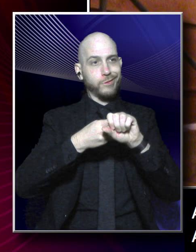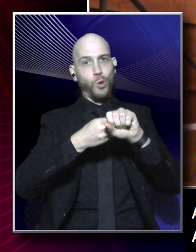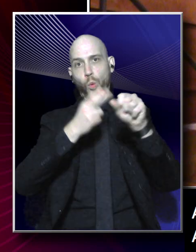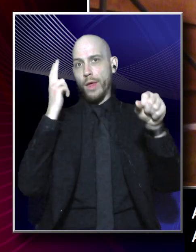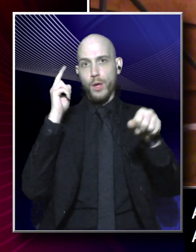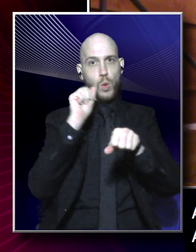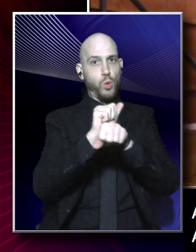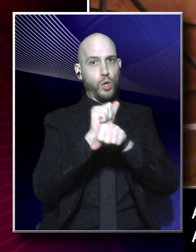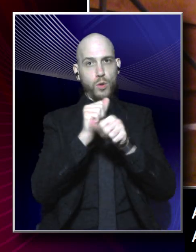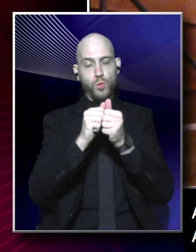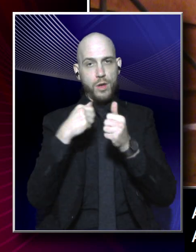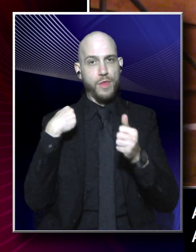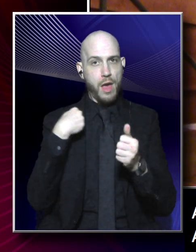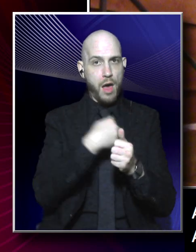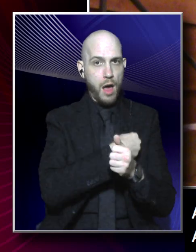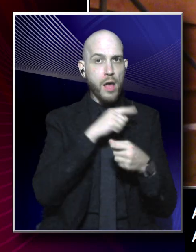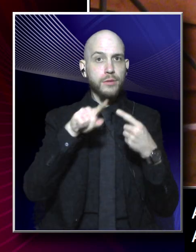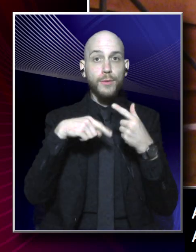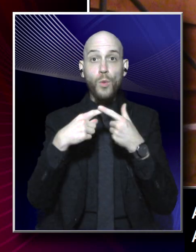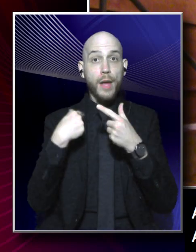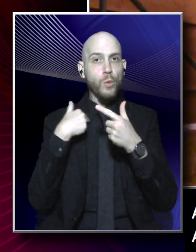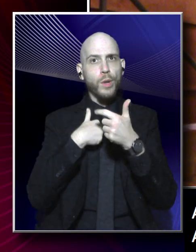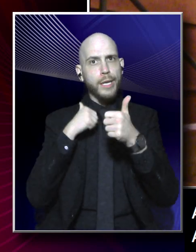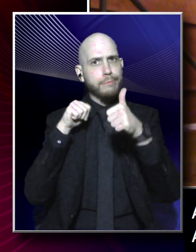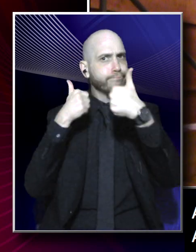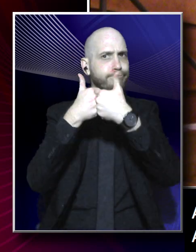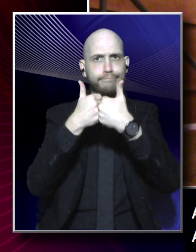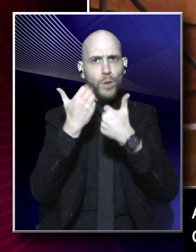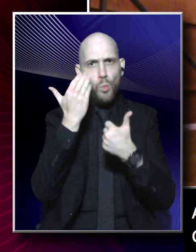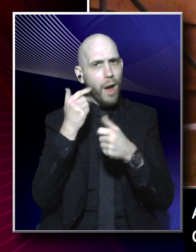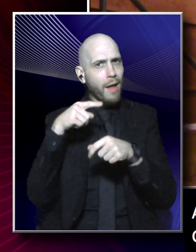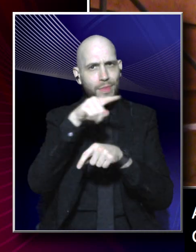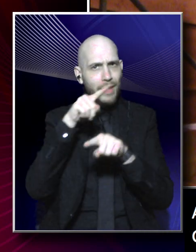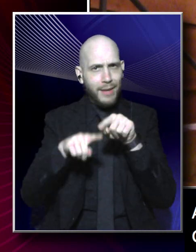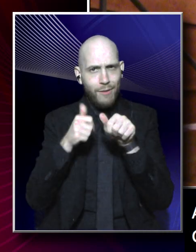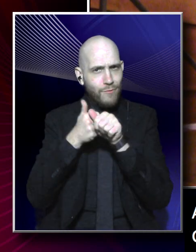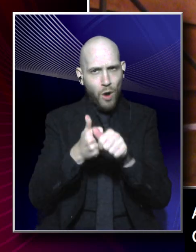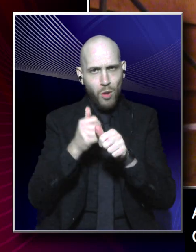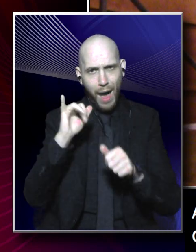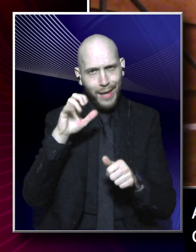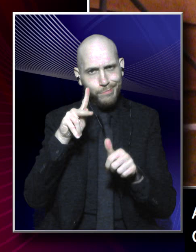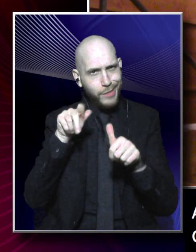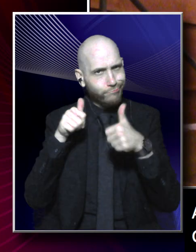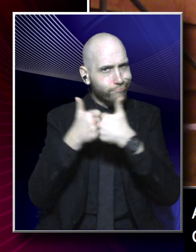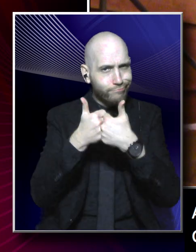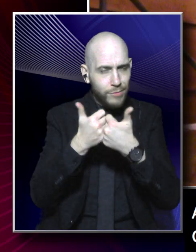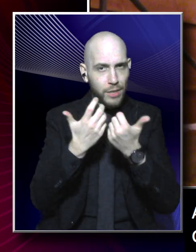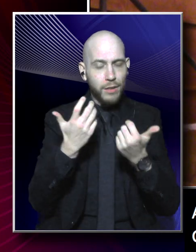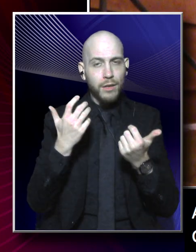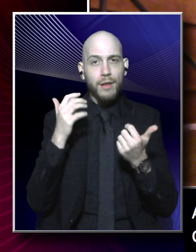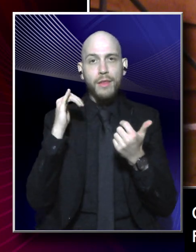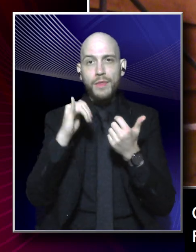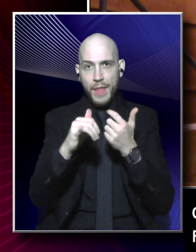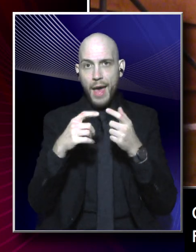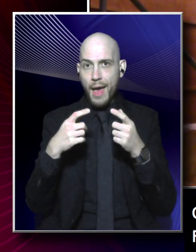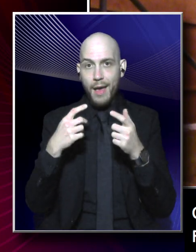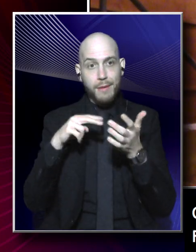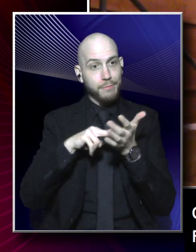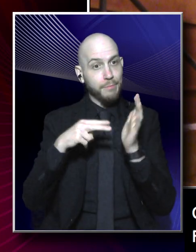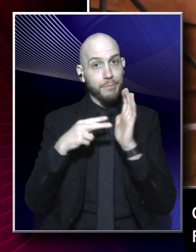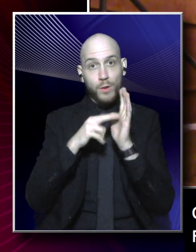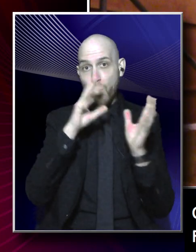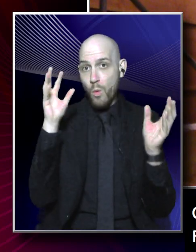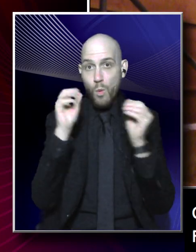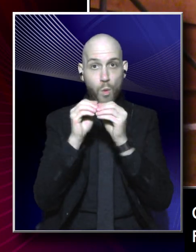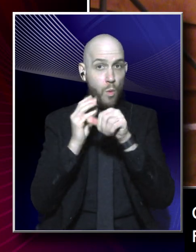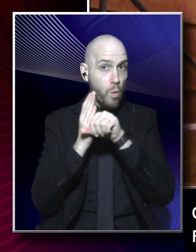any way why ASDB VI staff can't simply follow IEPs. The conflict has caused over 40 states complaints and for